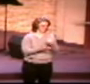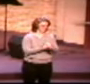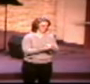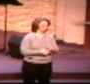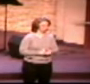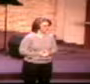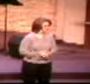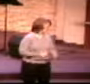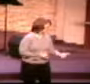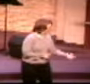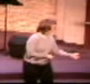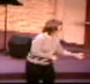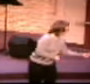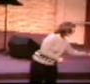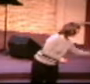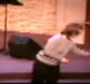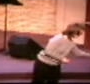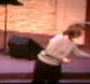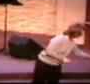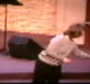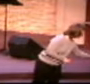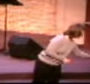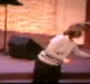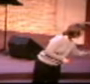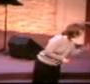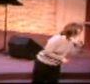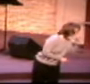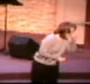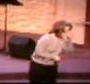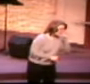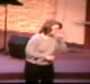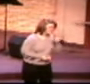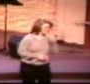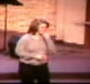Amen. Would you please take and eat.